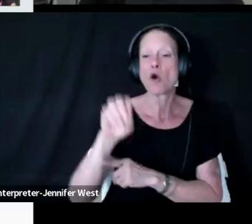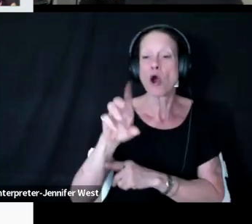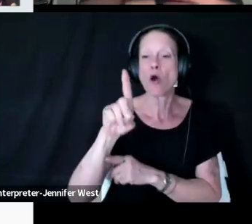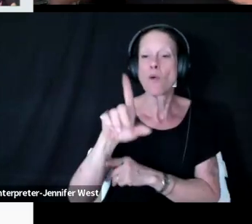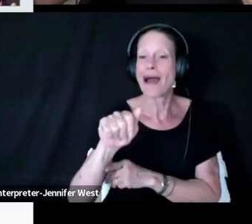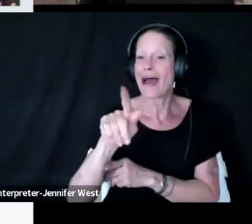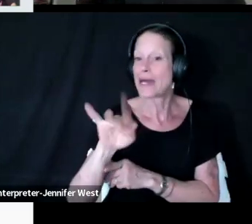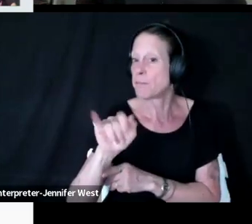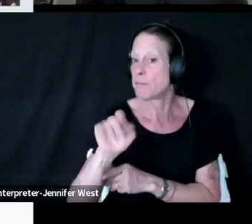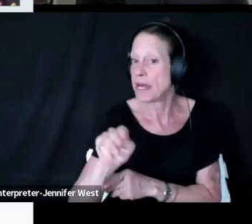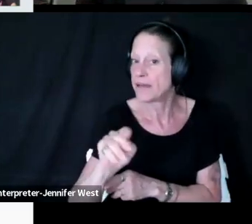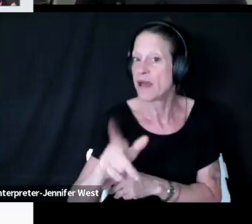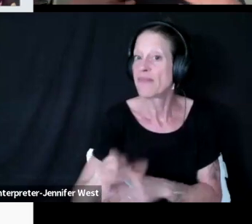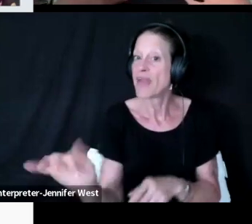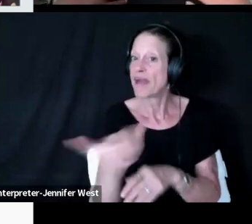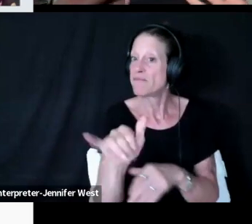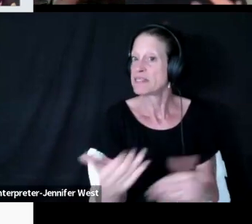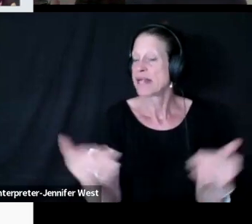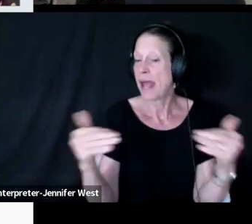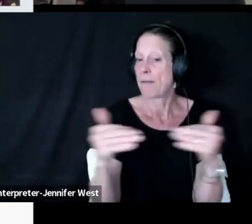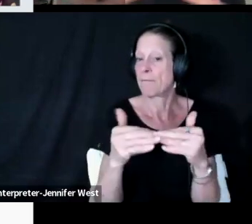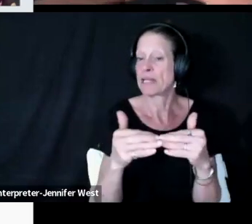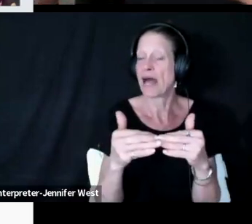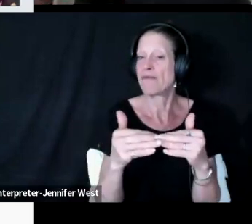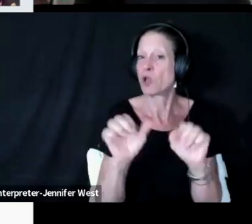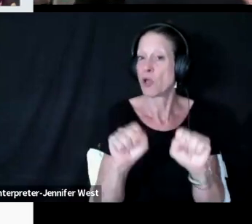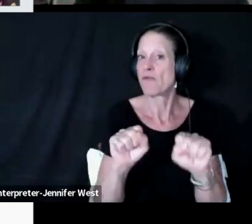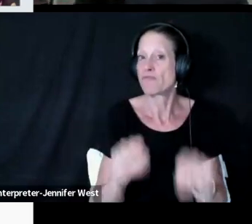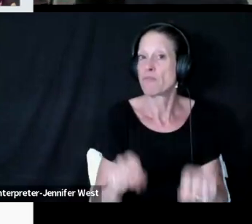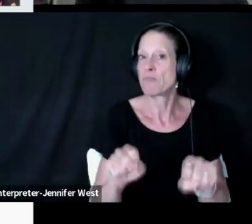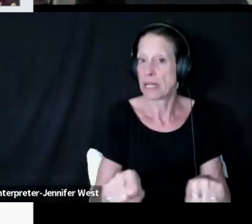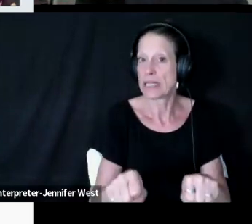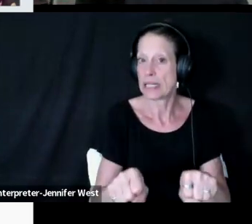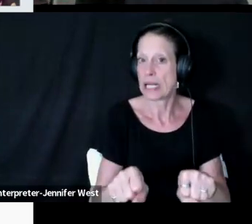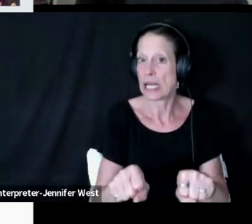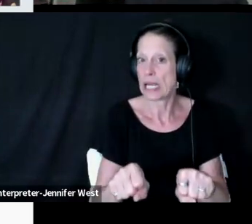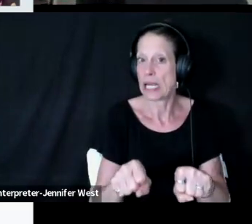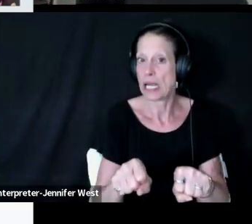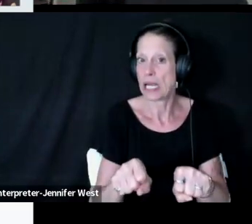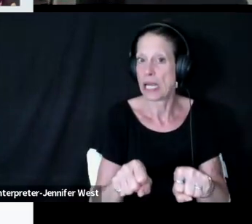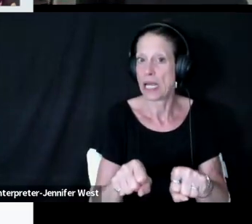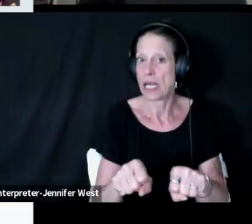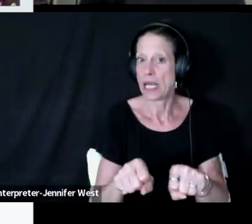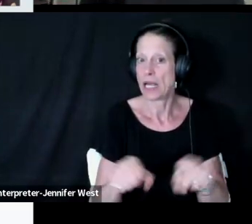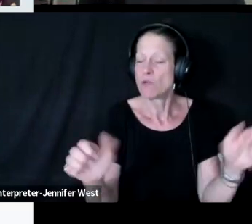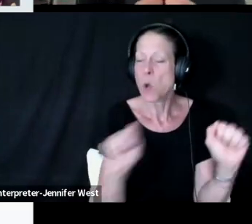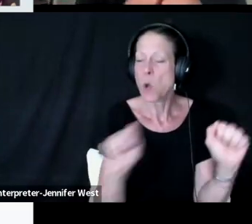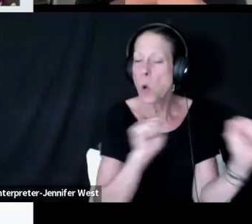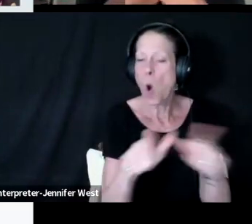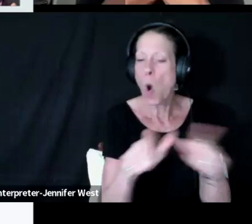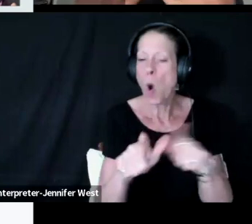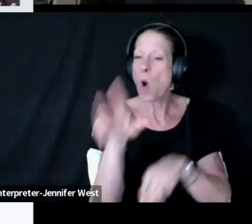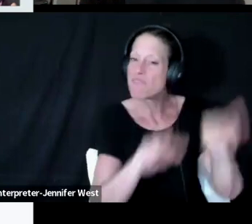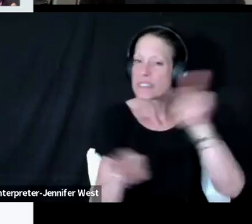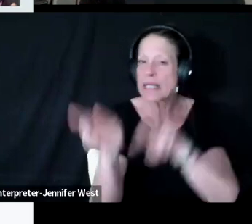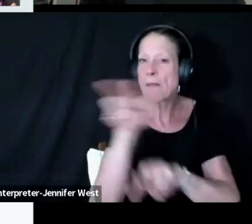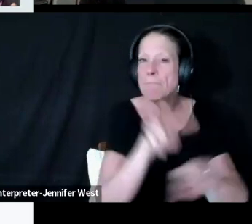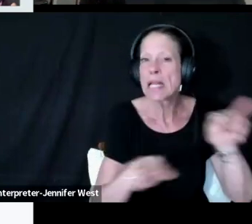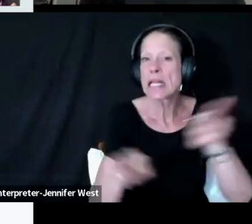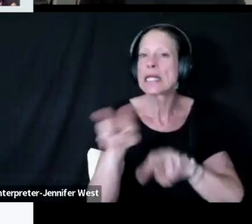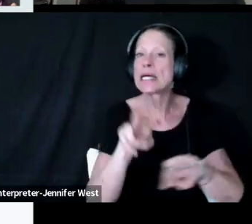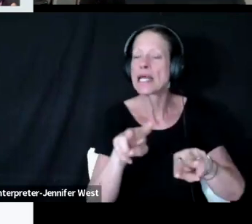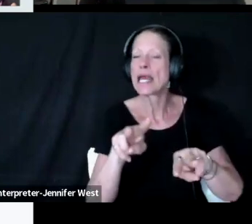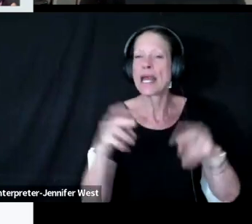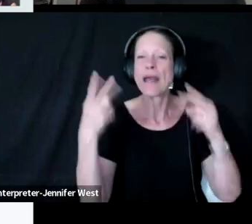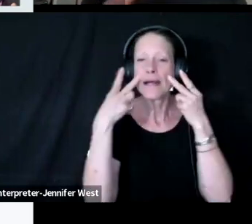same level of ability to kind of have all the visibility to everything in the site. They can add people